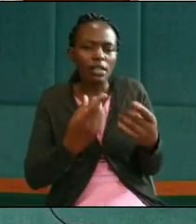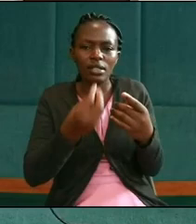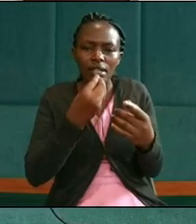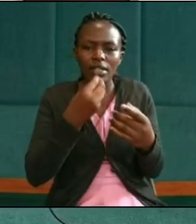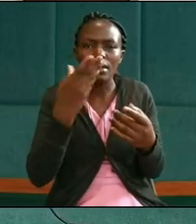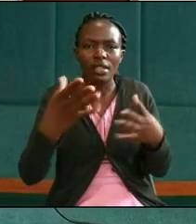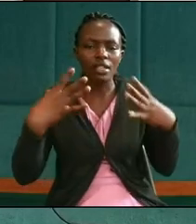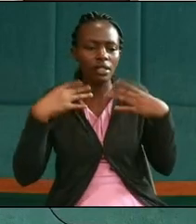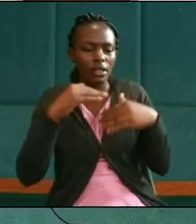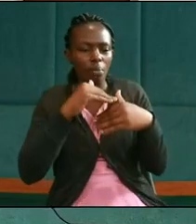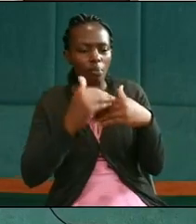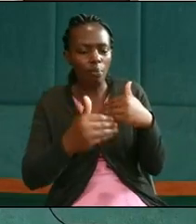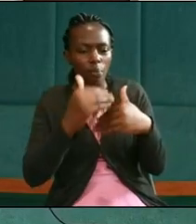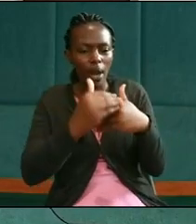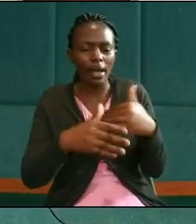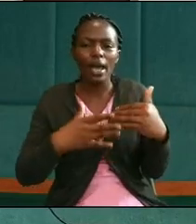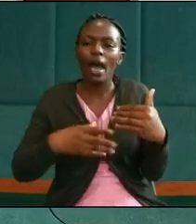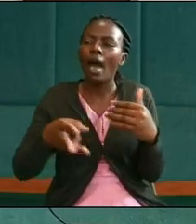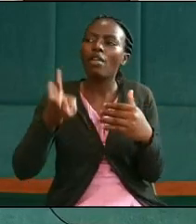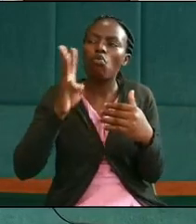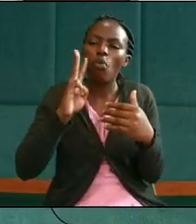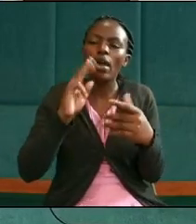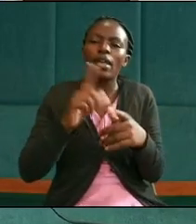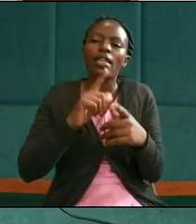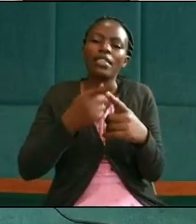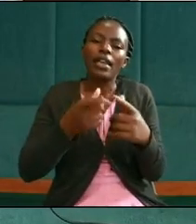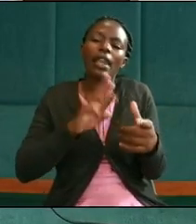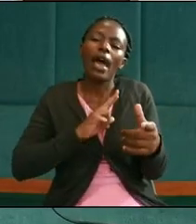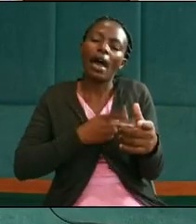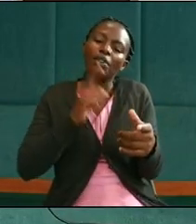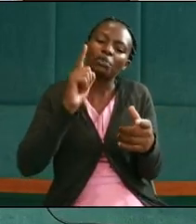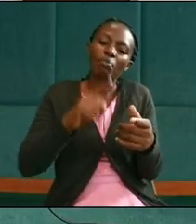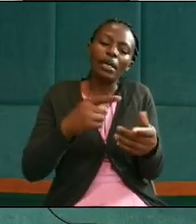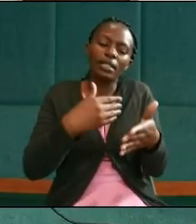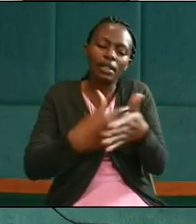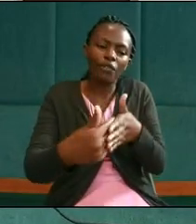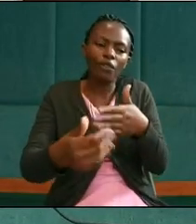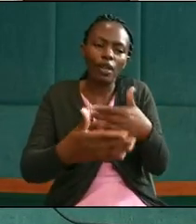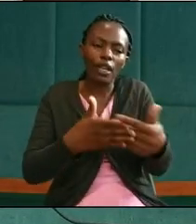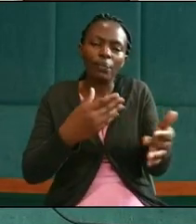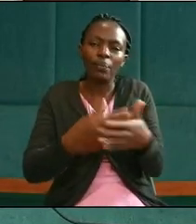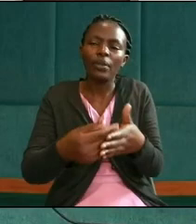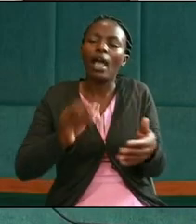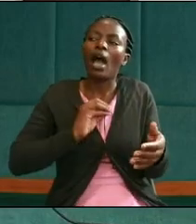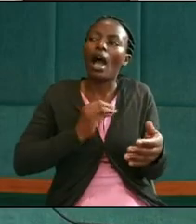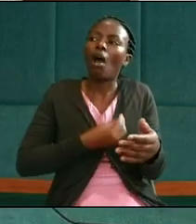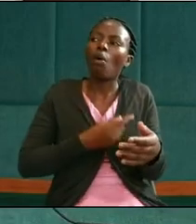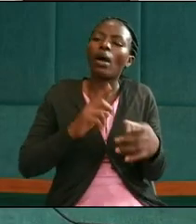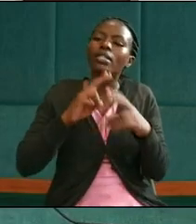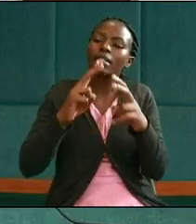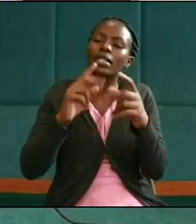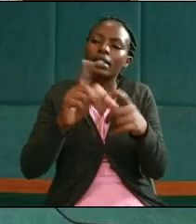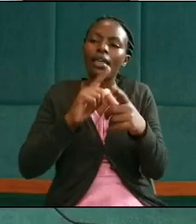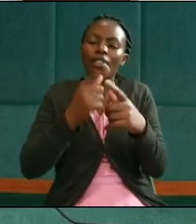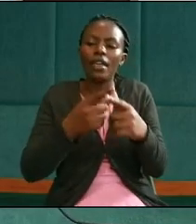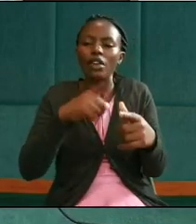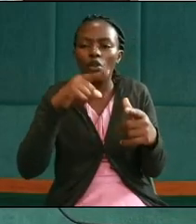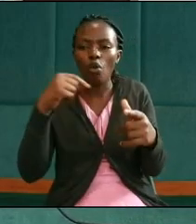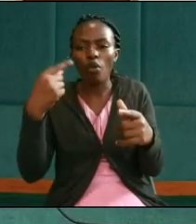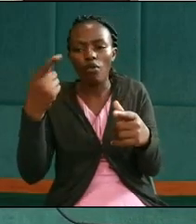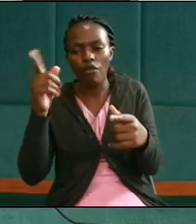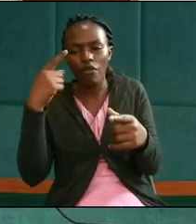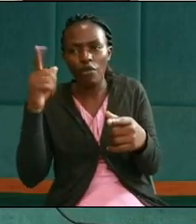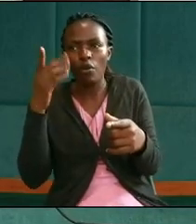confess to God any unrepented sin and receive God's forgiveness. Exactly. Paul rebuked the church